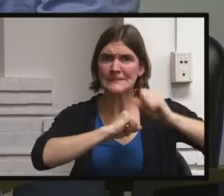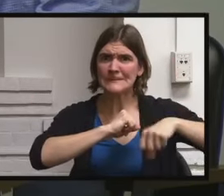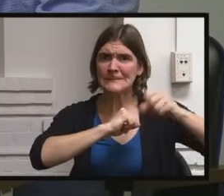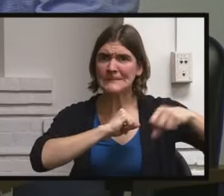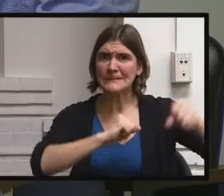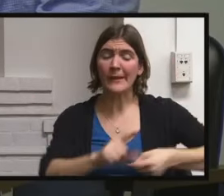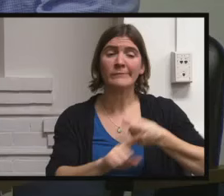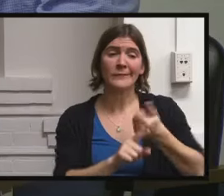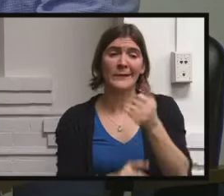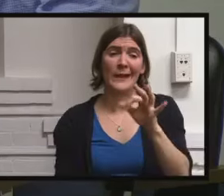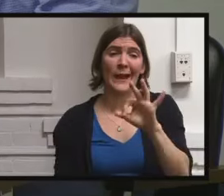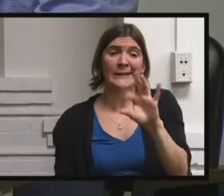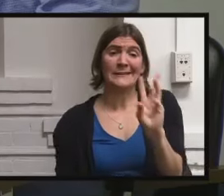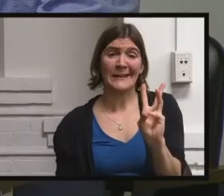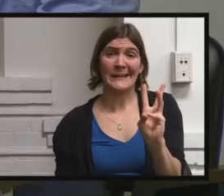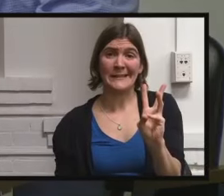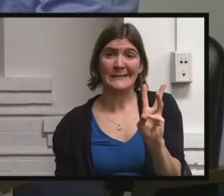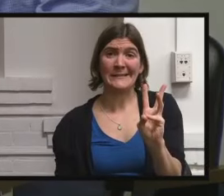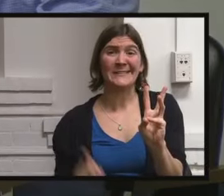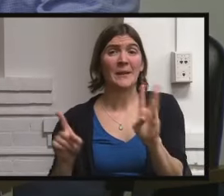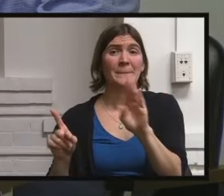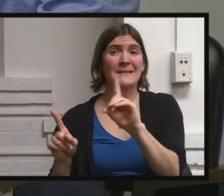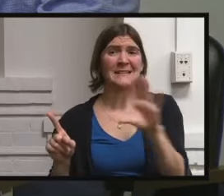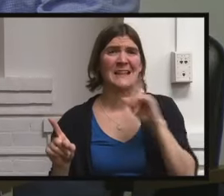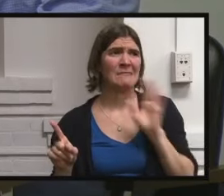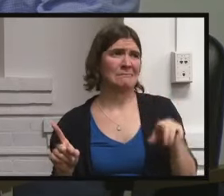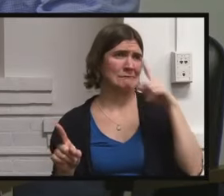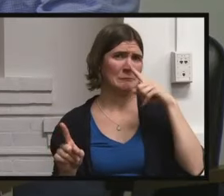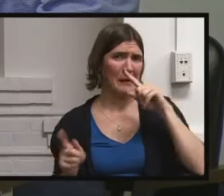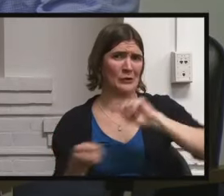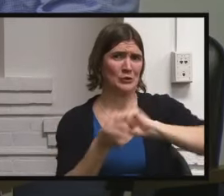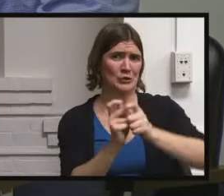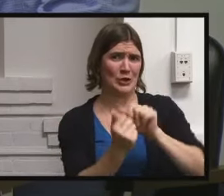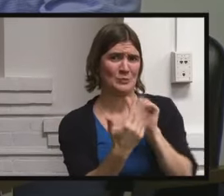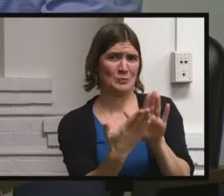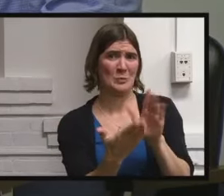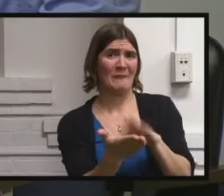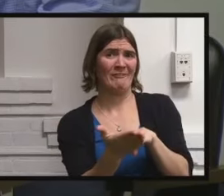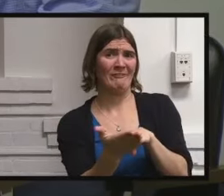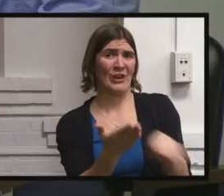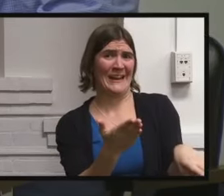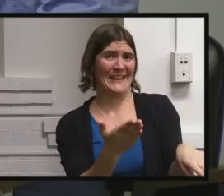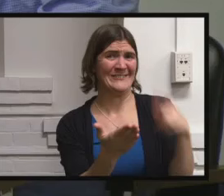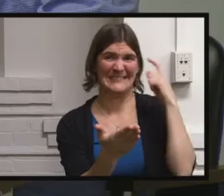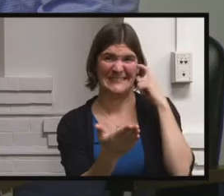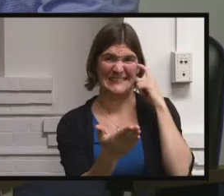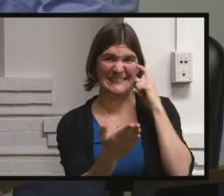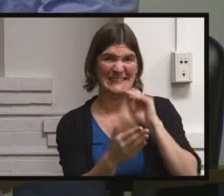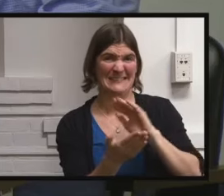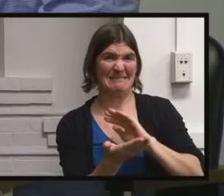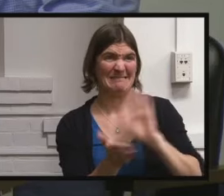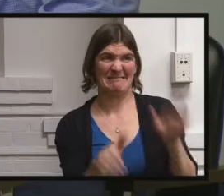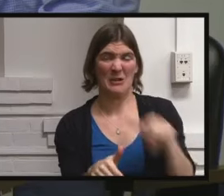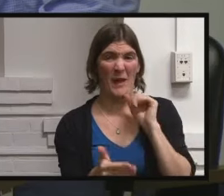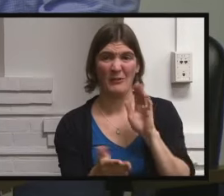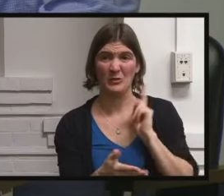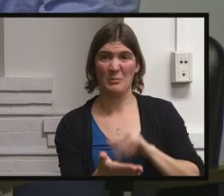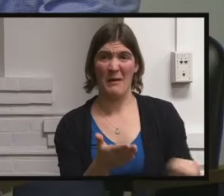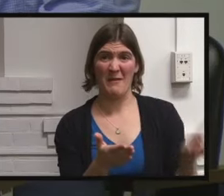Corporation came to a new agreement that provided loan forgiveness, but also provided the